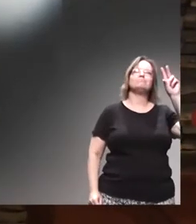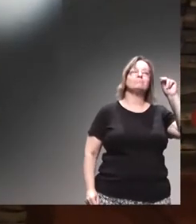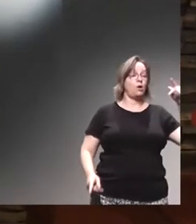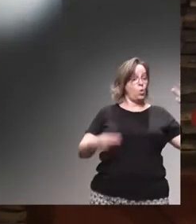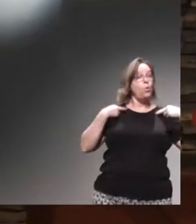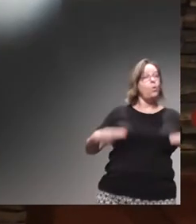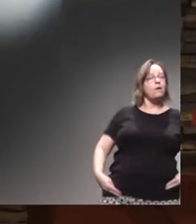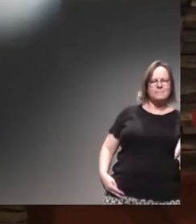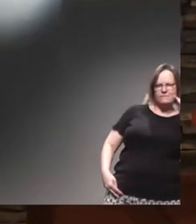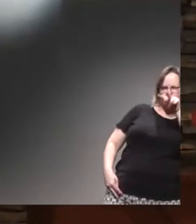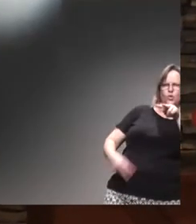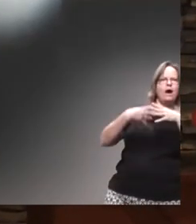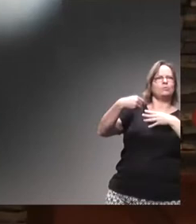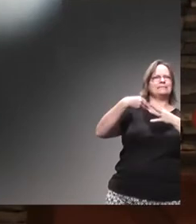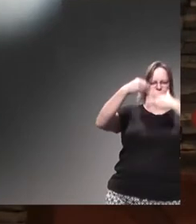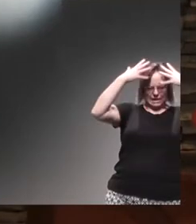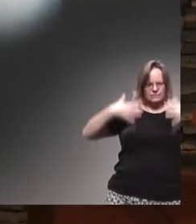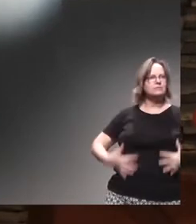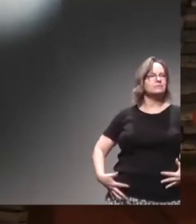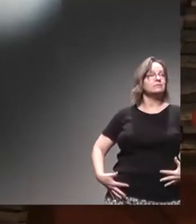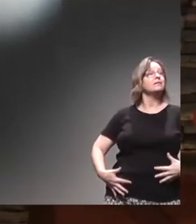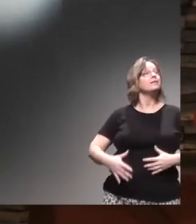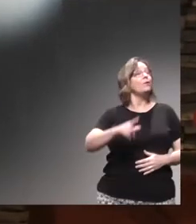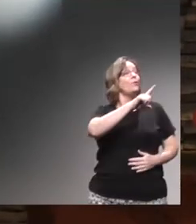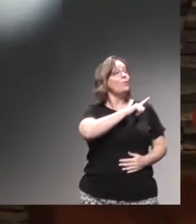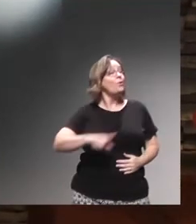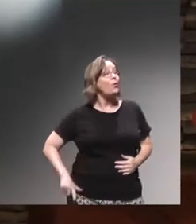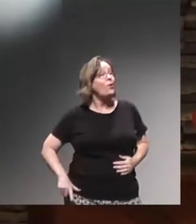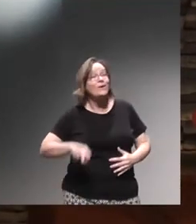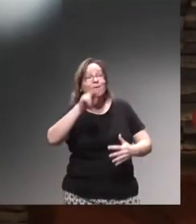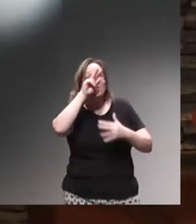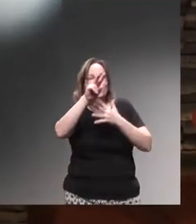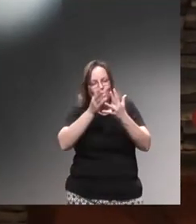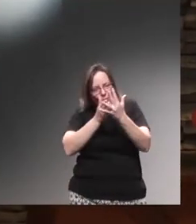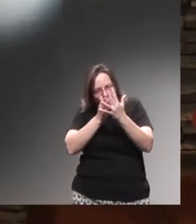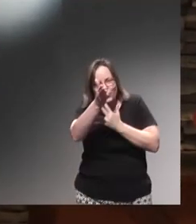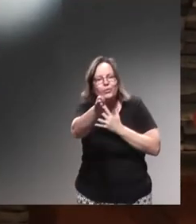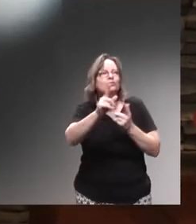heart. And the Lord looks on the heart.